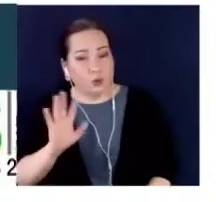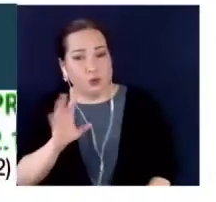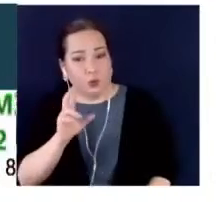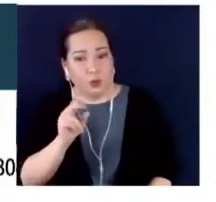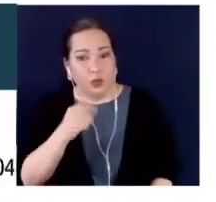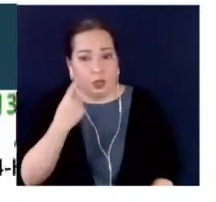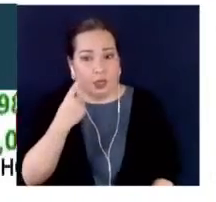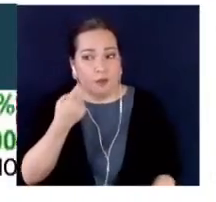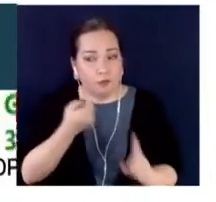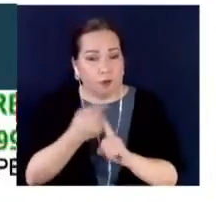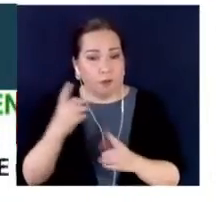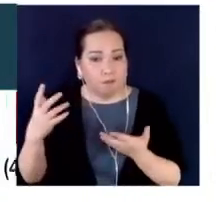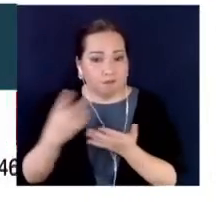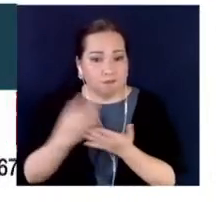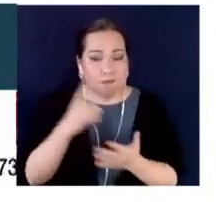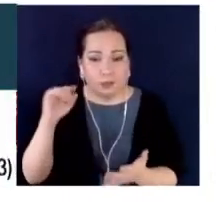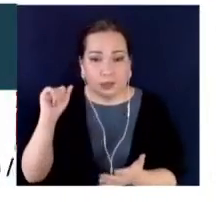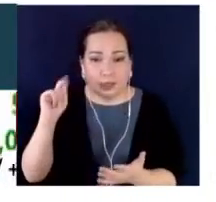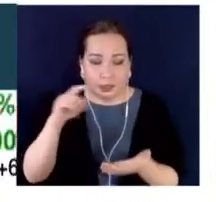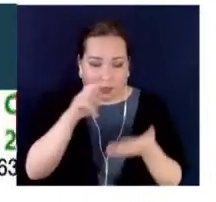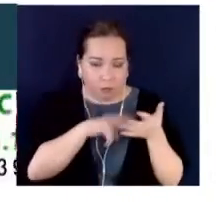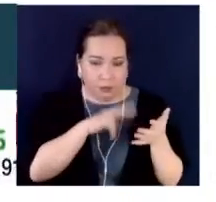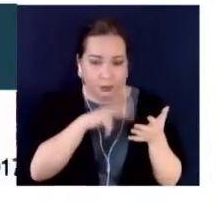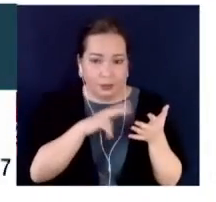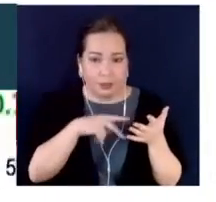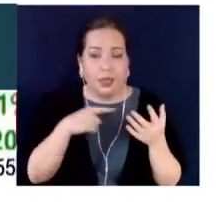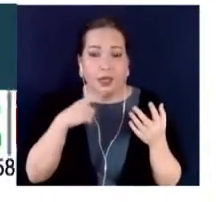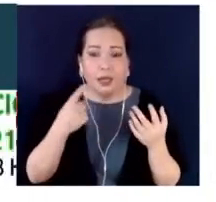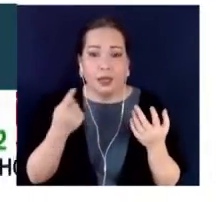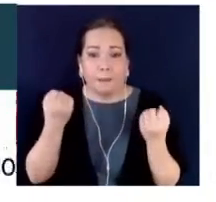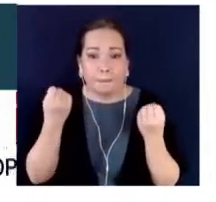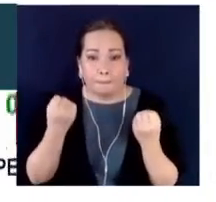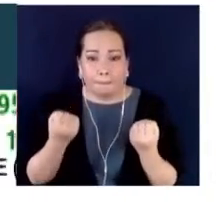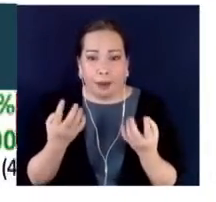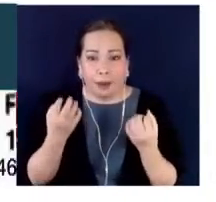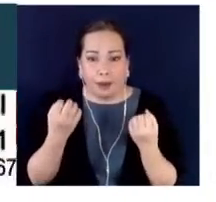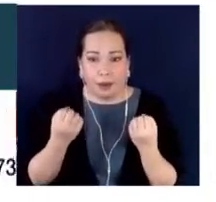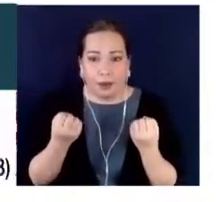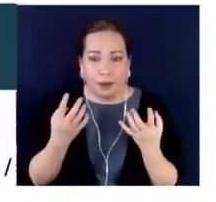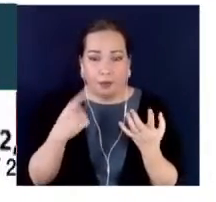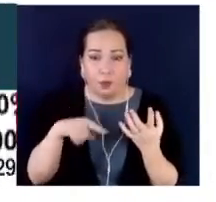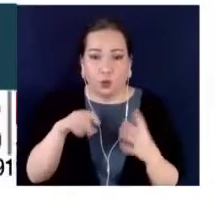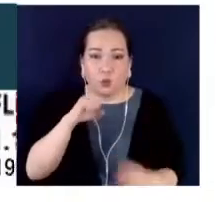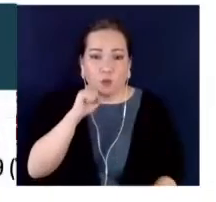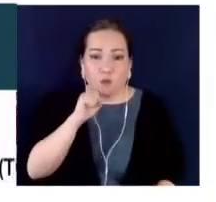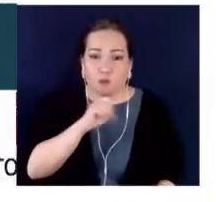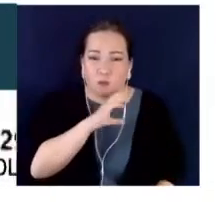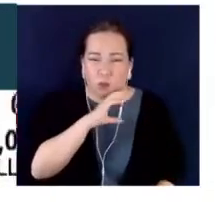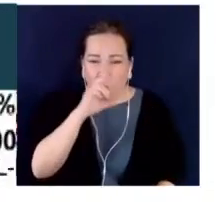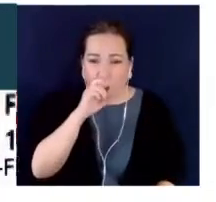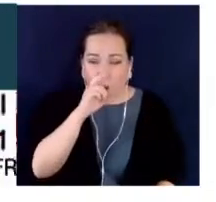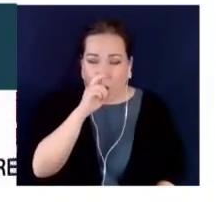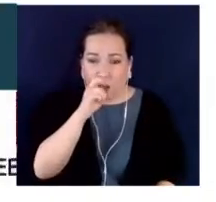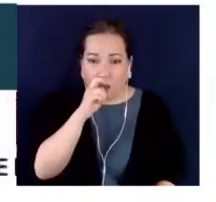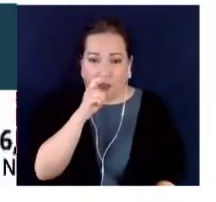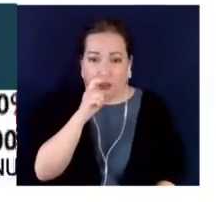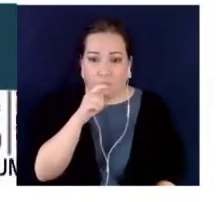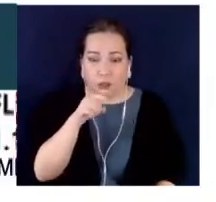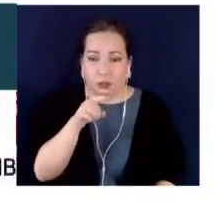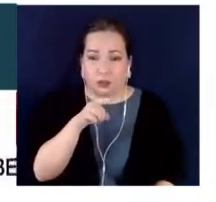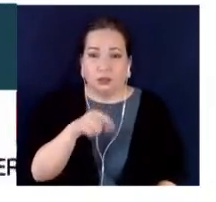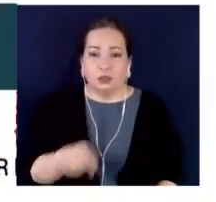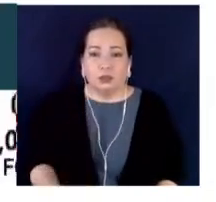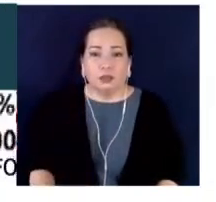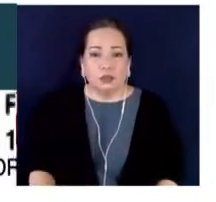per data submitted, most people who are in the senior age group, the senior